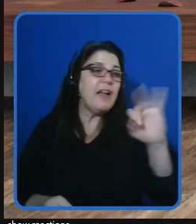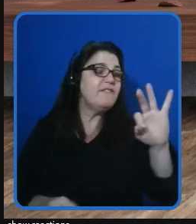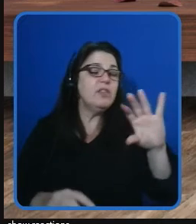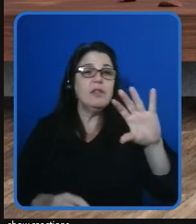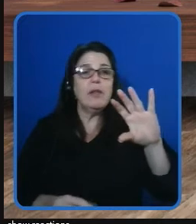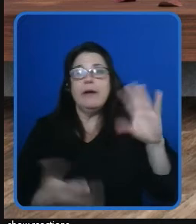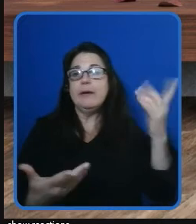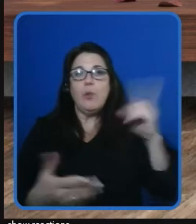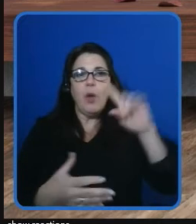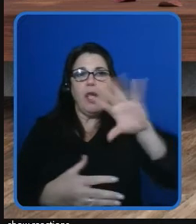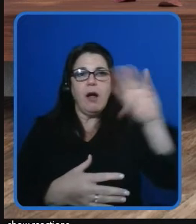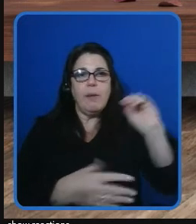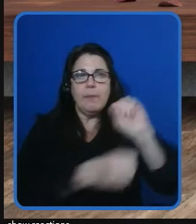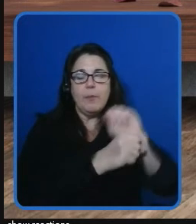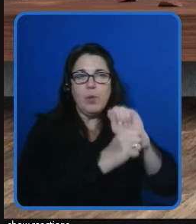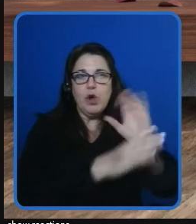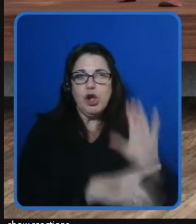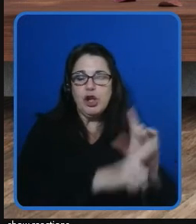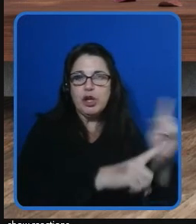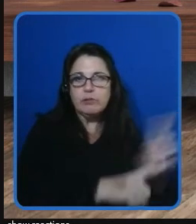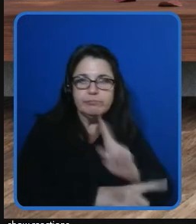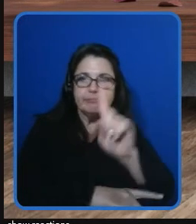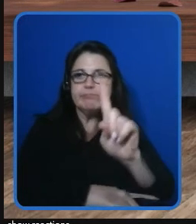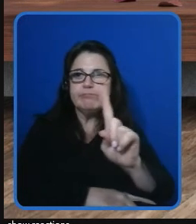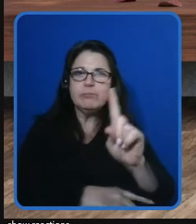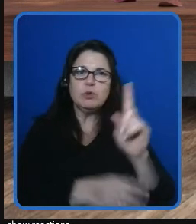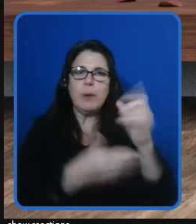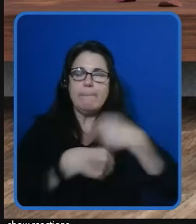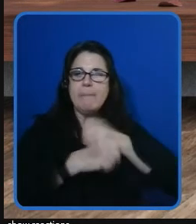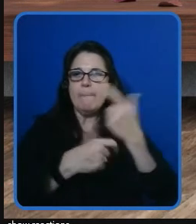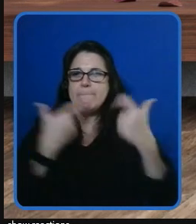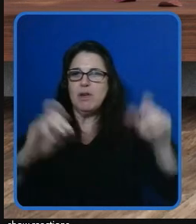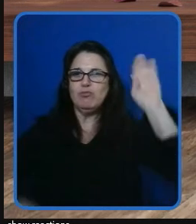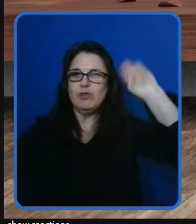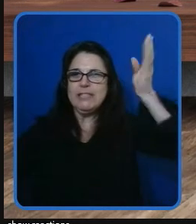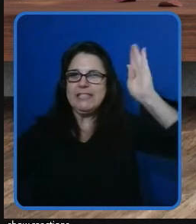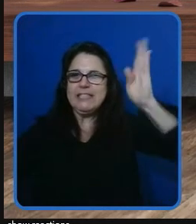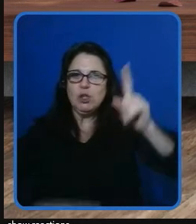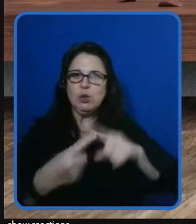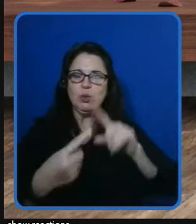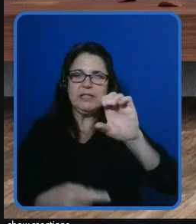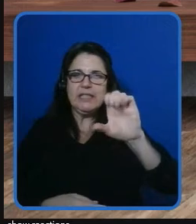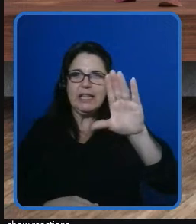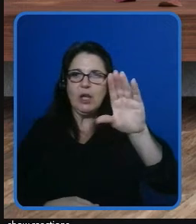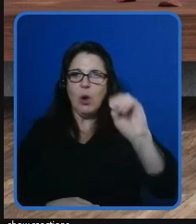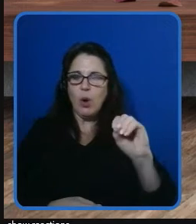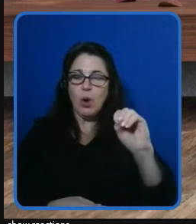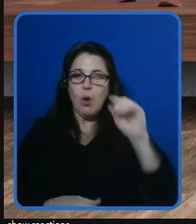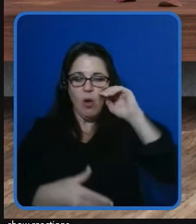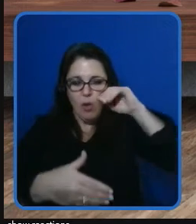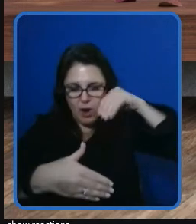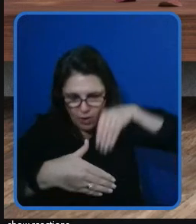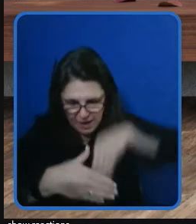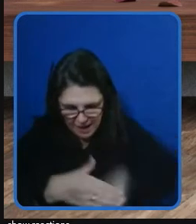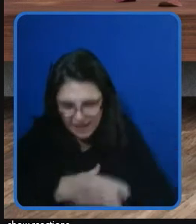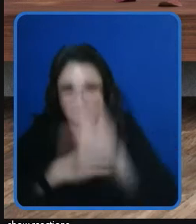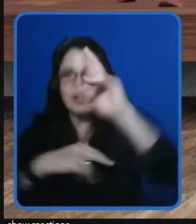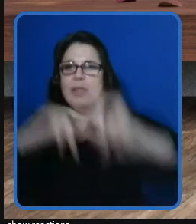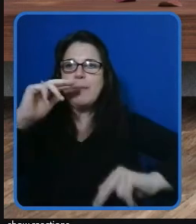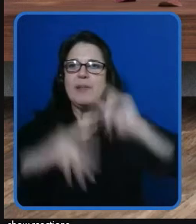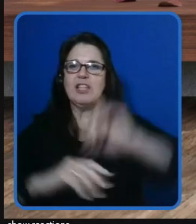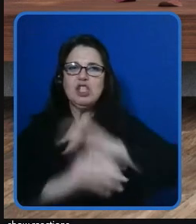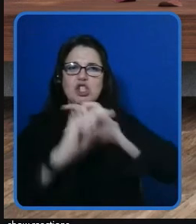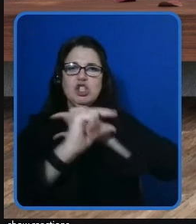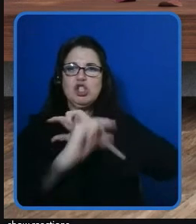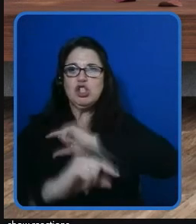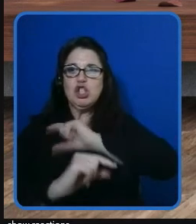our chief technology officer. Imagine that you were getting ready to do that, and like right when you enter one of our buildings, a security guard stops you, but